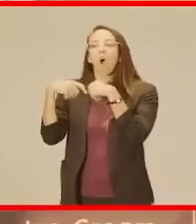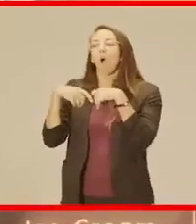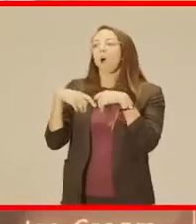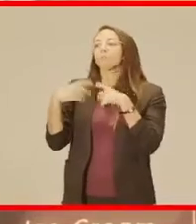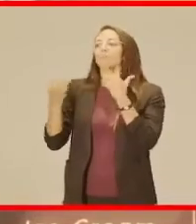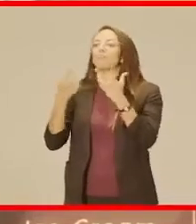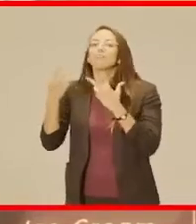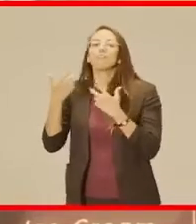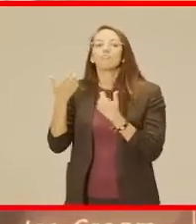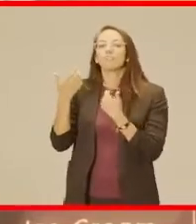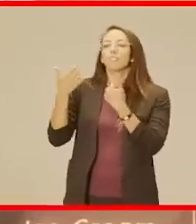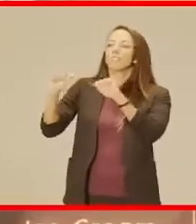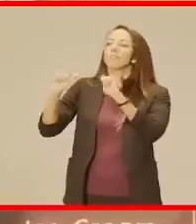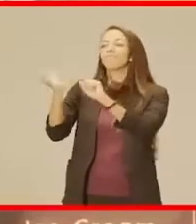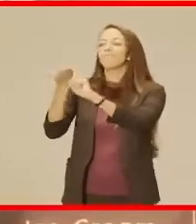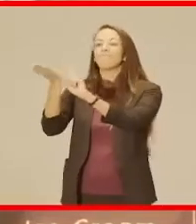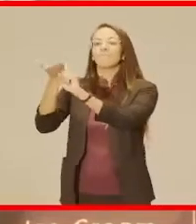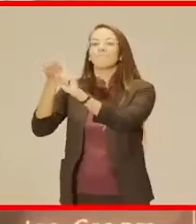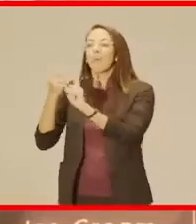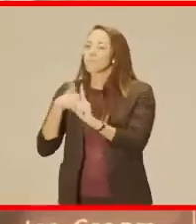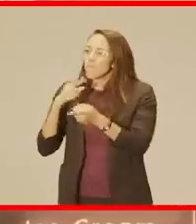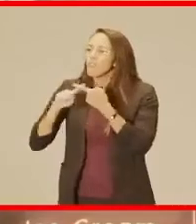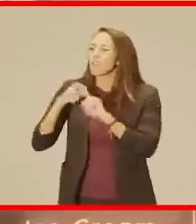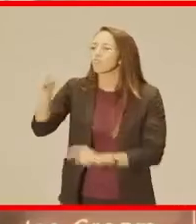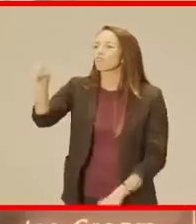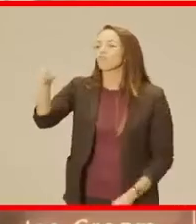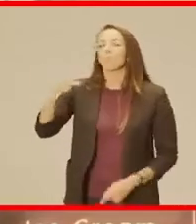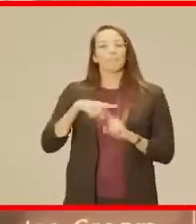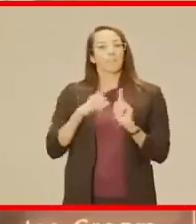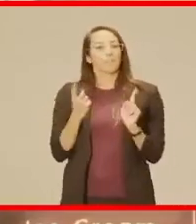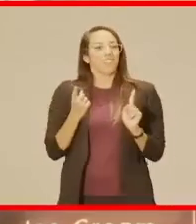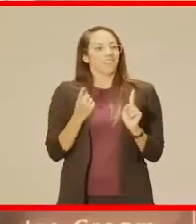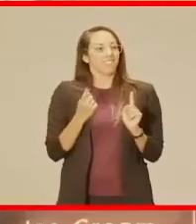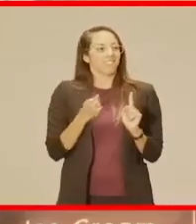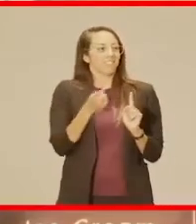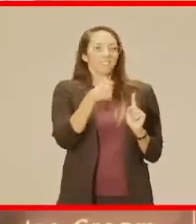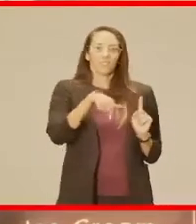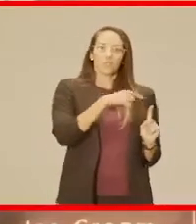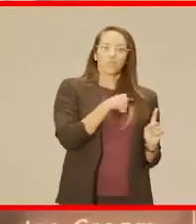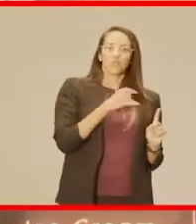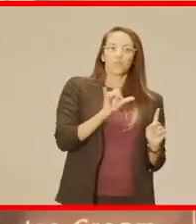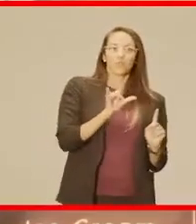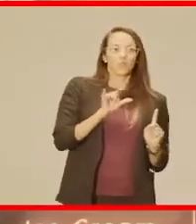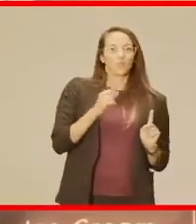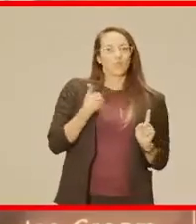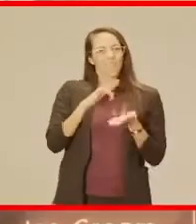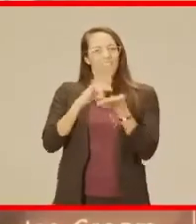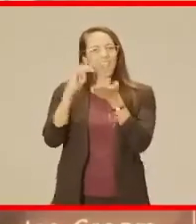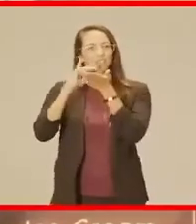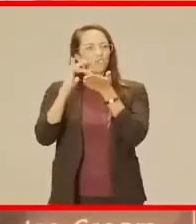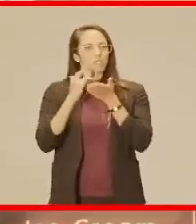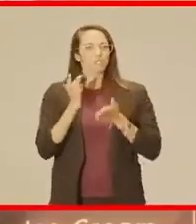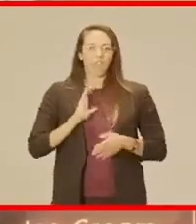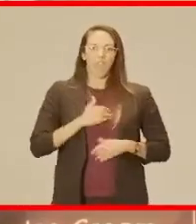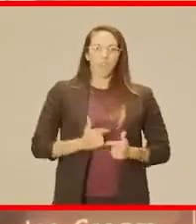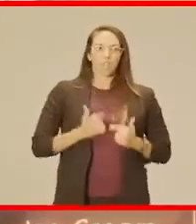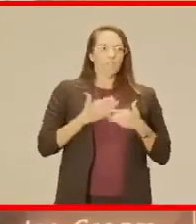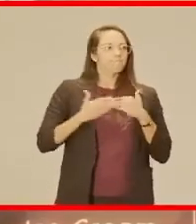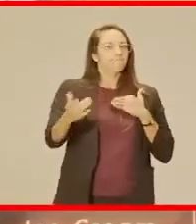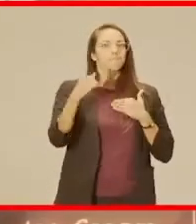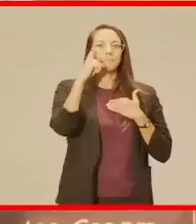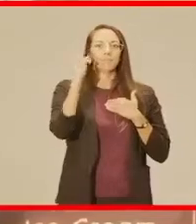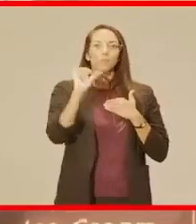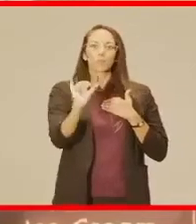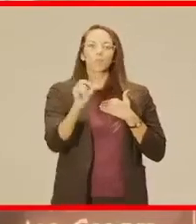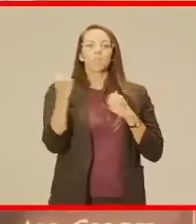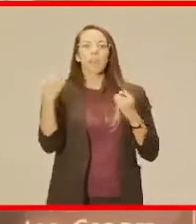how many people with disabilities have been taken advantage of too. And so that whole